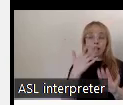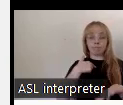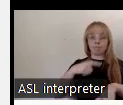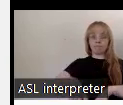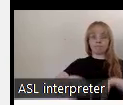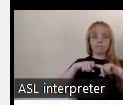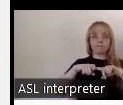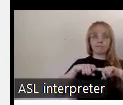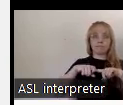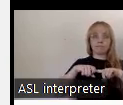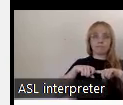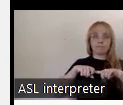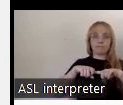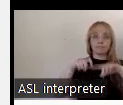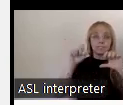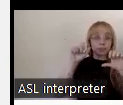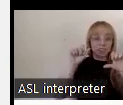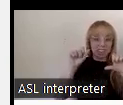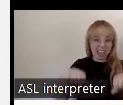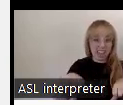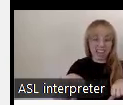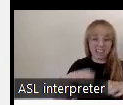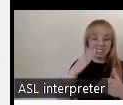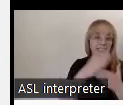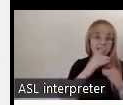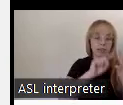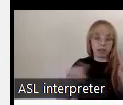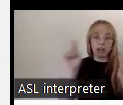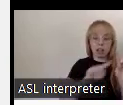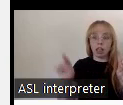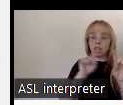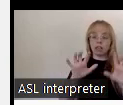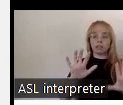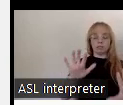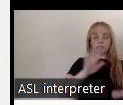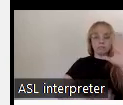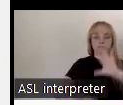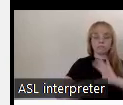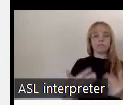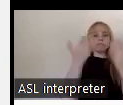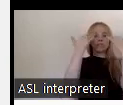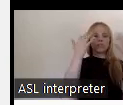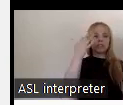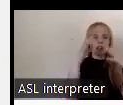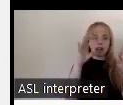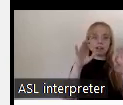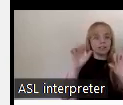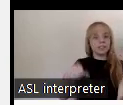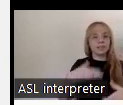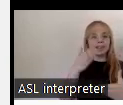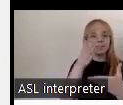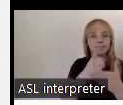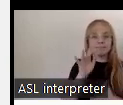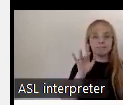that you can stop that when you're on the website if that is something that is a sensory issue or simply distracting.